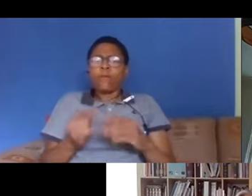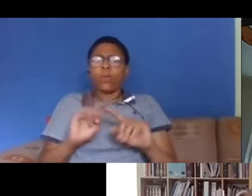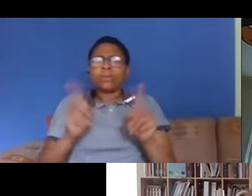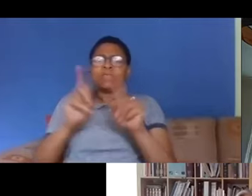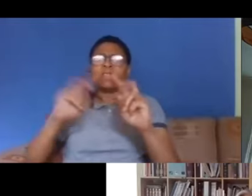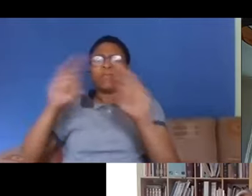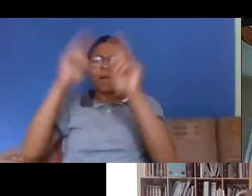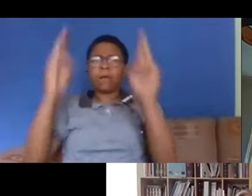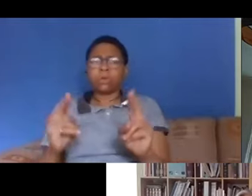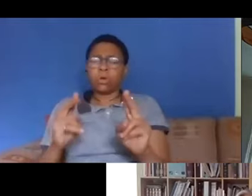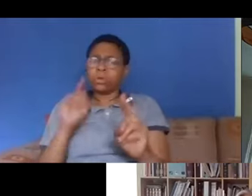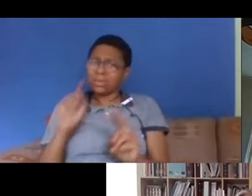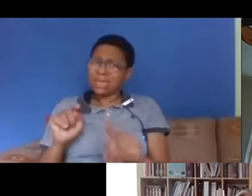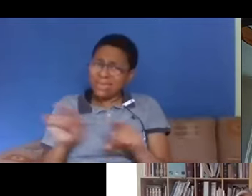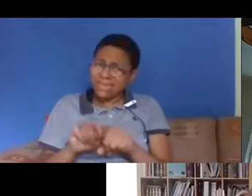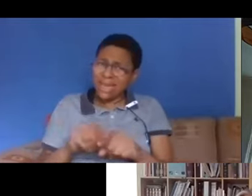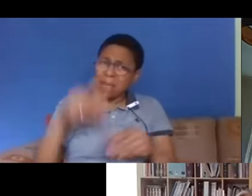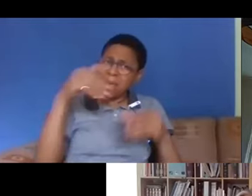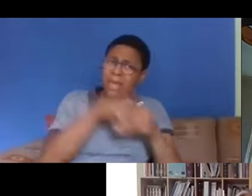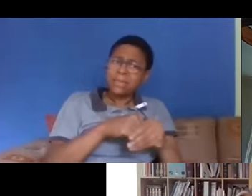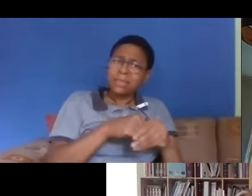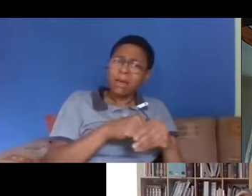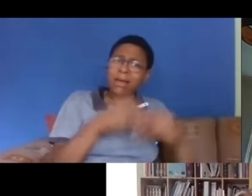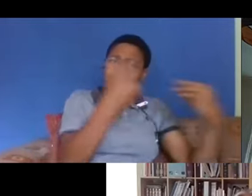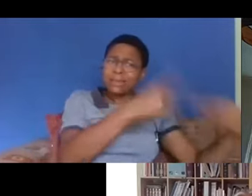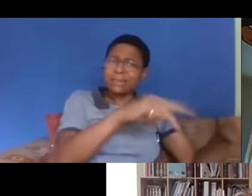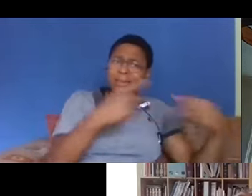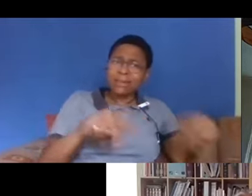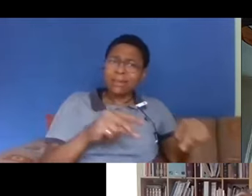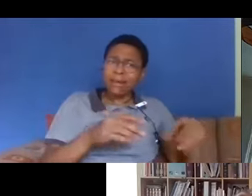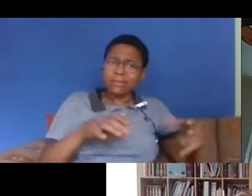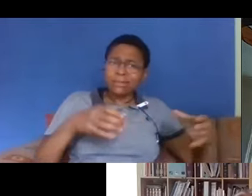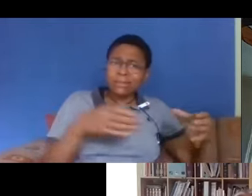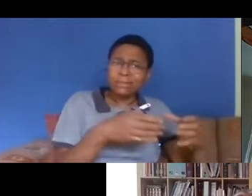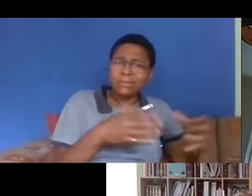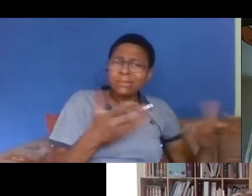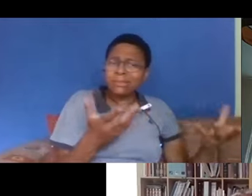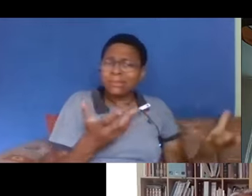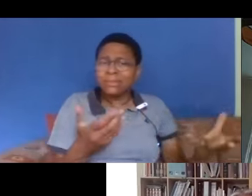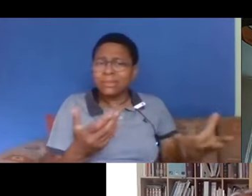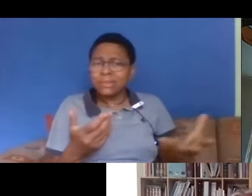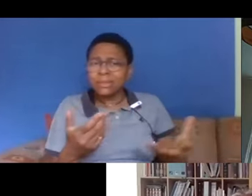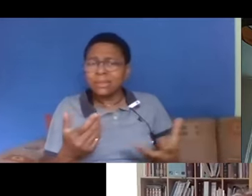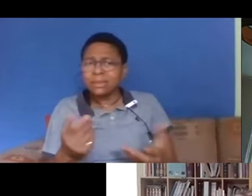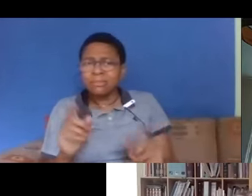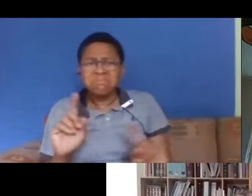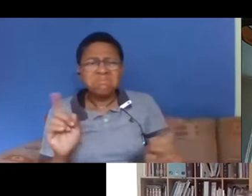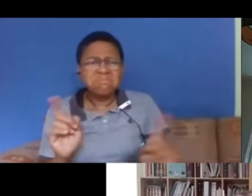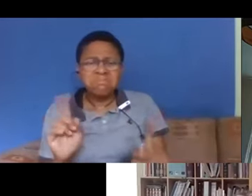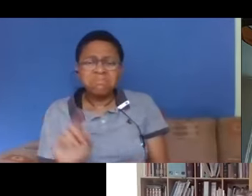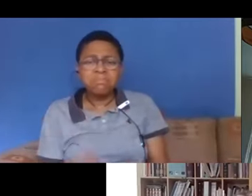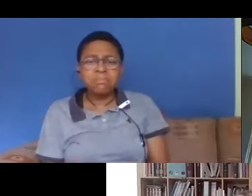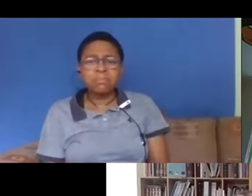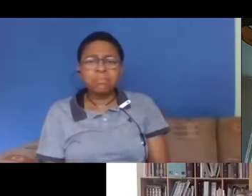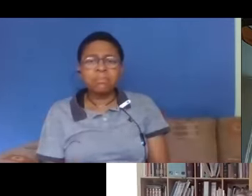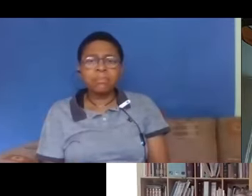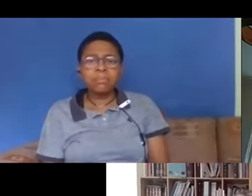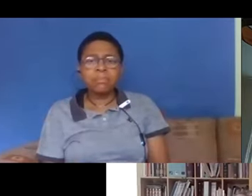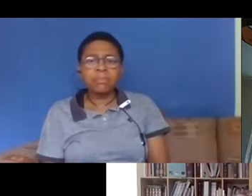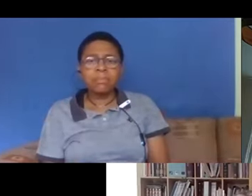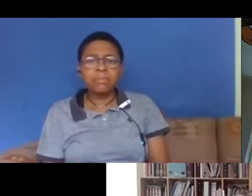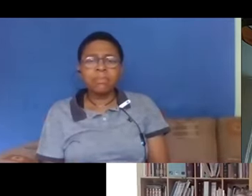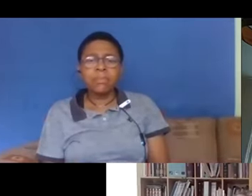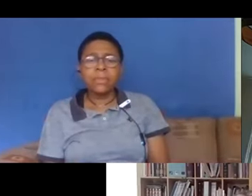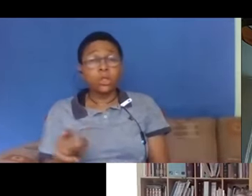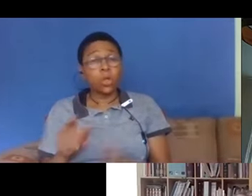studio? Recognize the name and just the way it's expressed. I think he's talking about professional dancers. So you